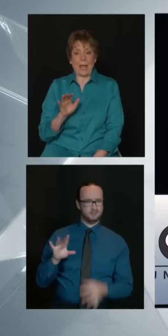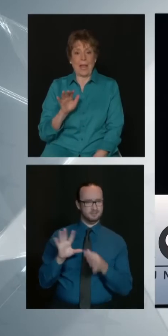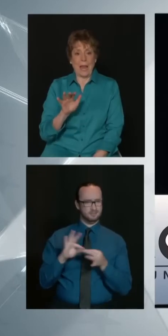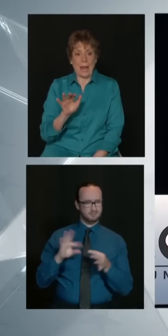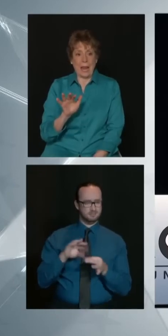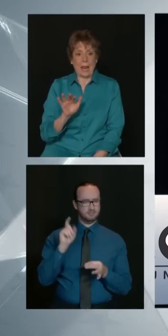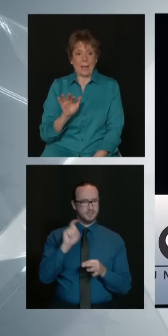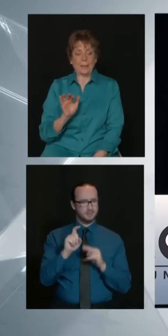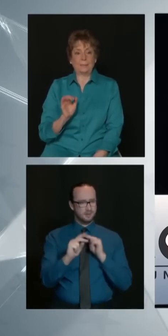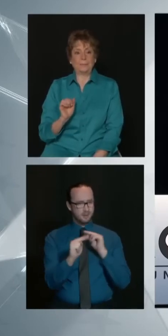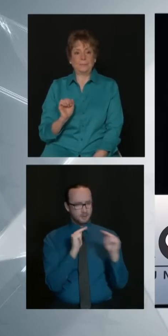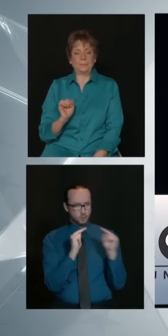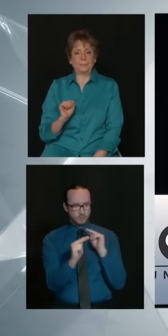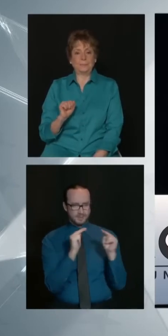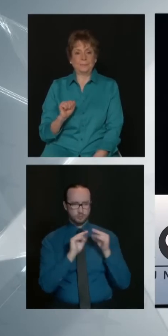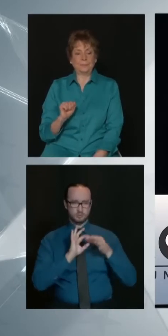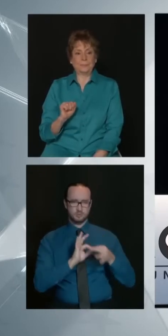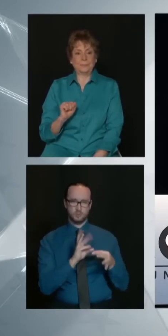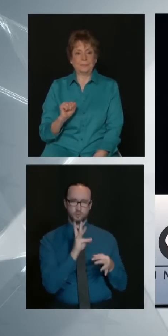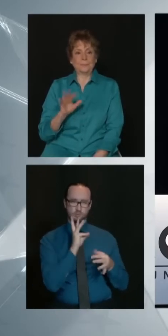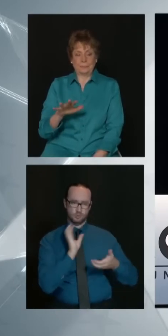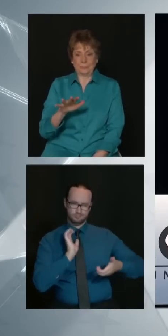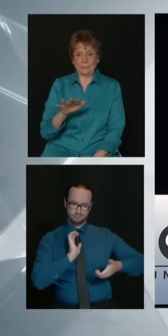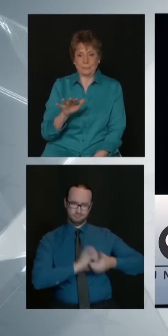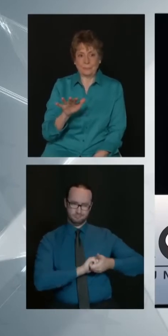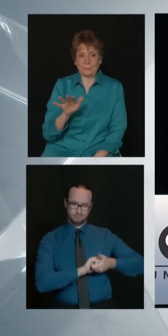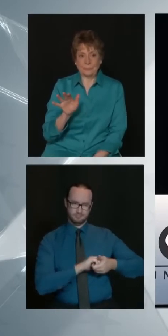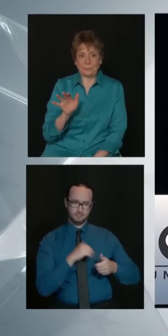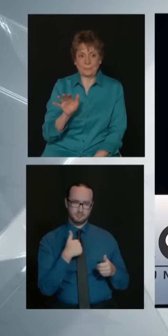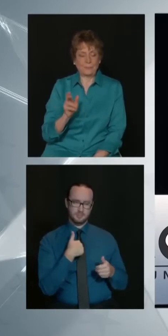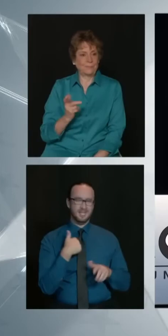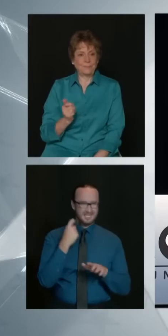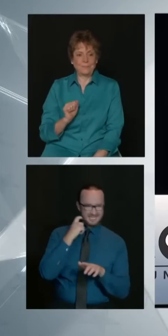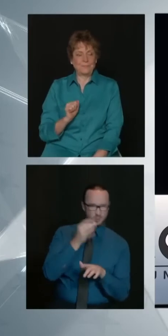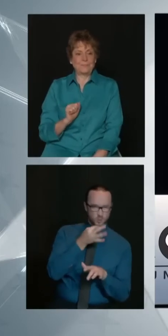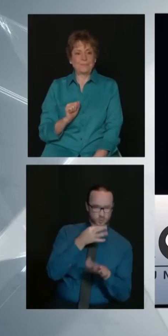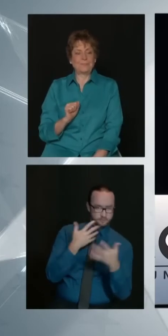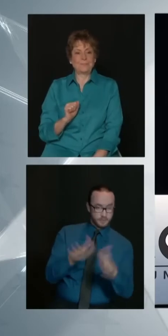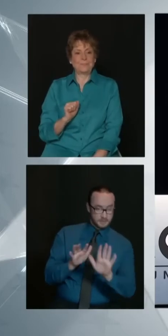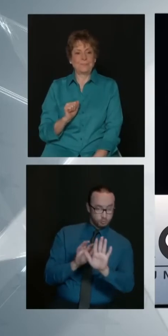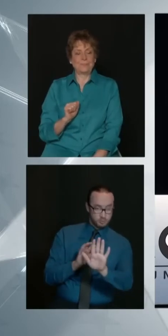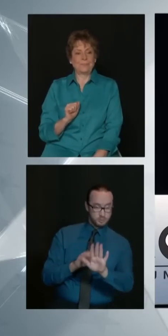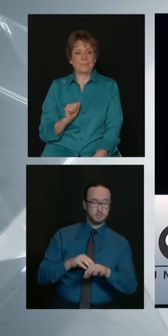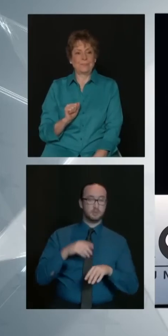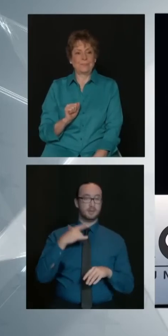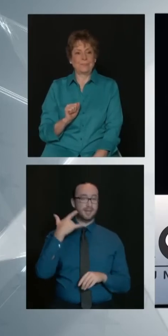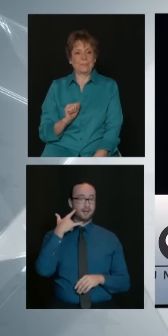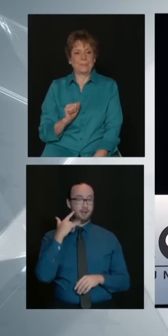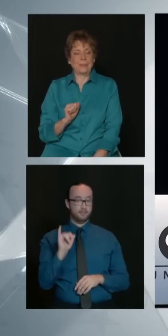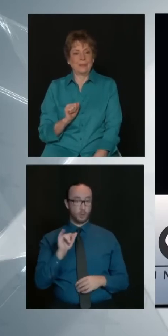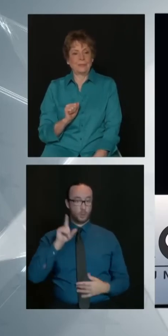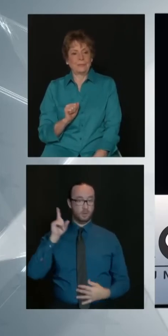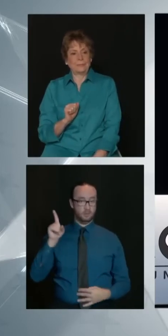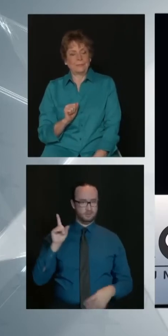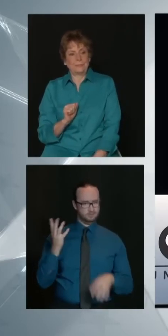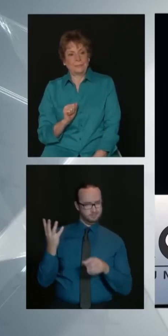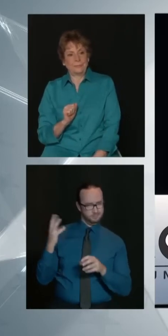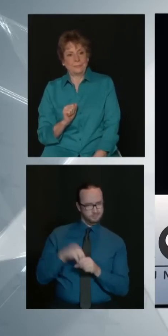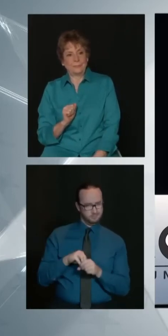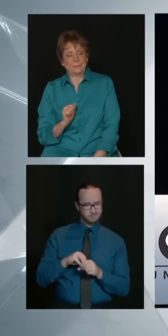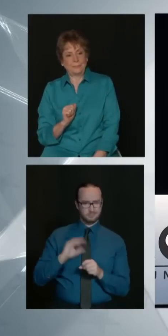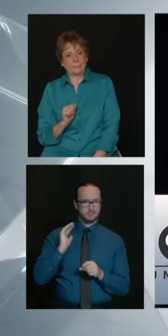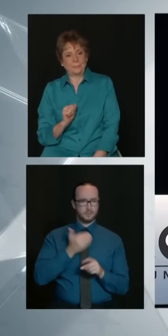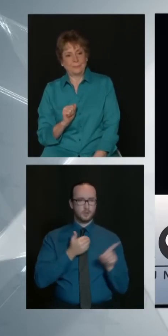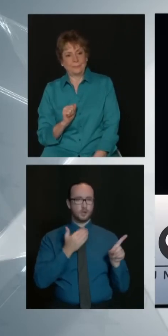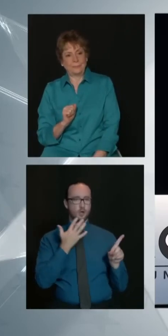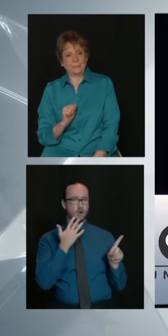We also need technology. And I can wrap this up in 10 seconds, Ted. Please do. Why is California even putting its straw into the Colorado River? That water should be